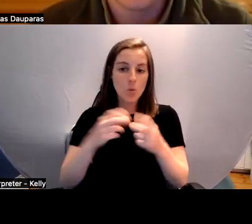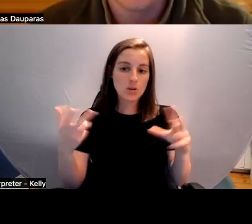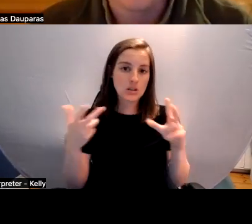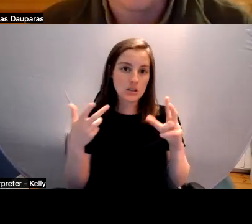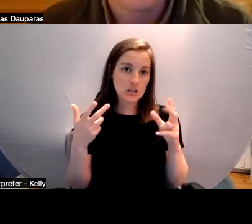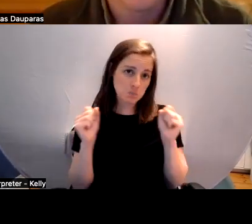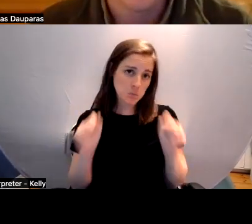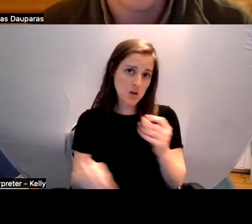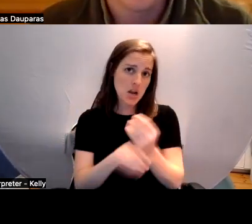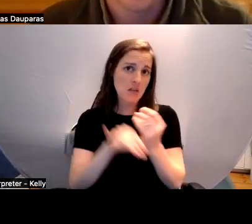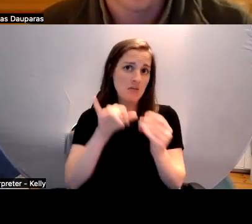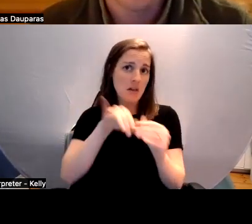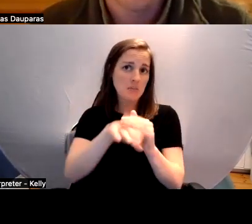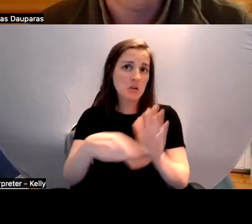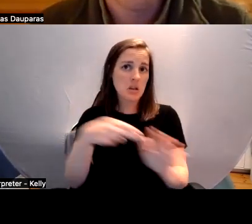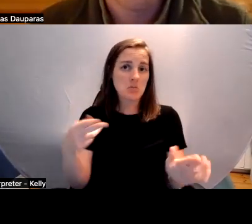done maybe quite easily.